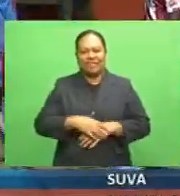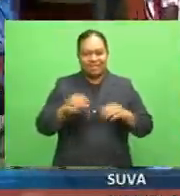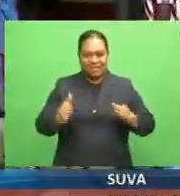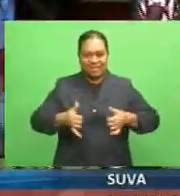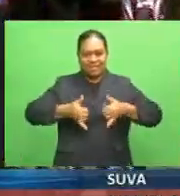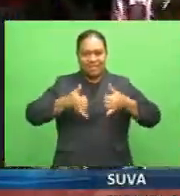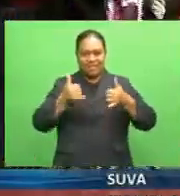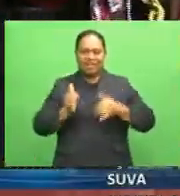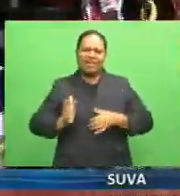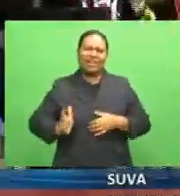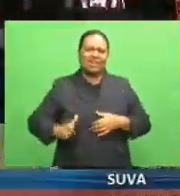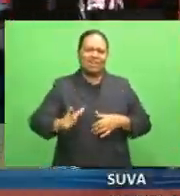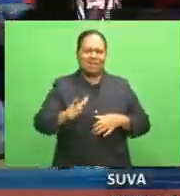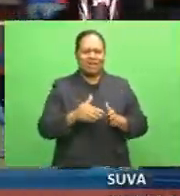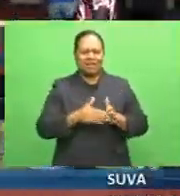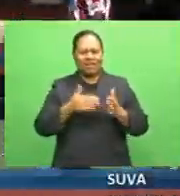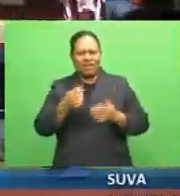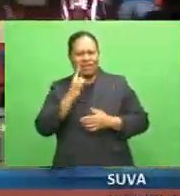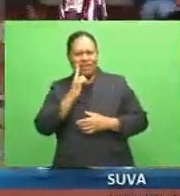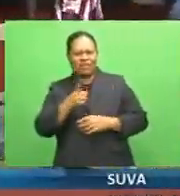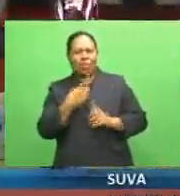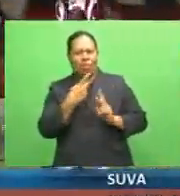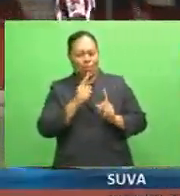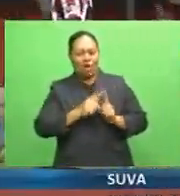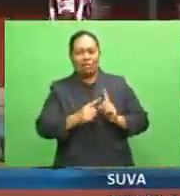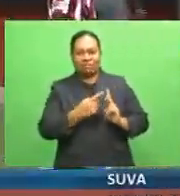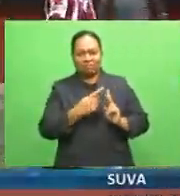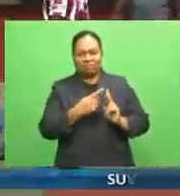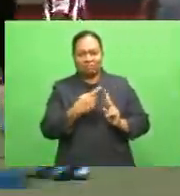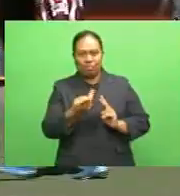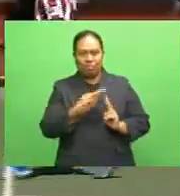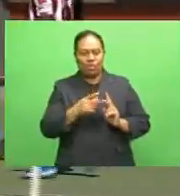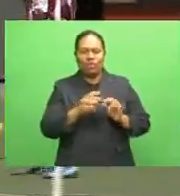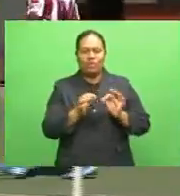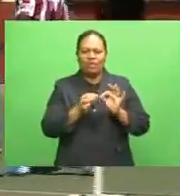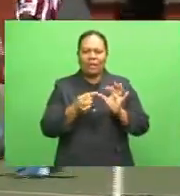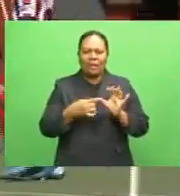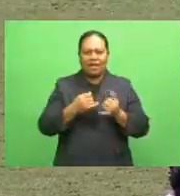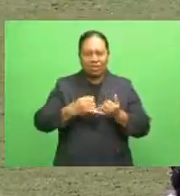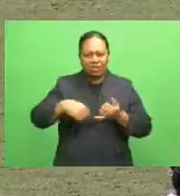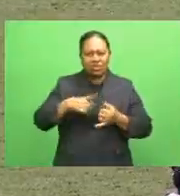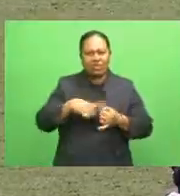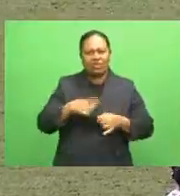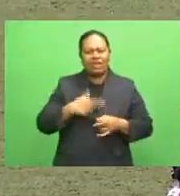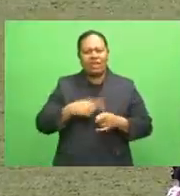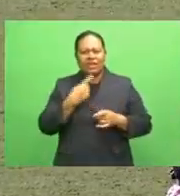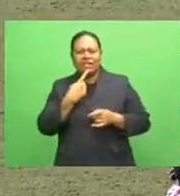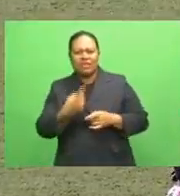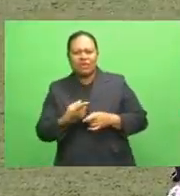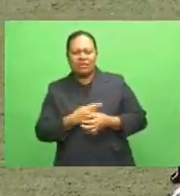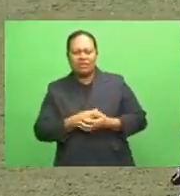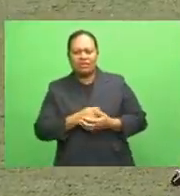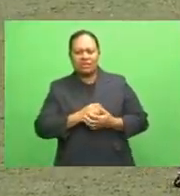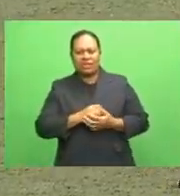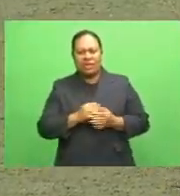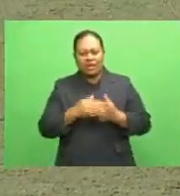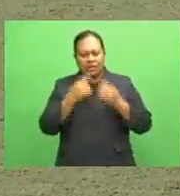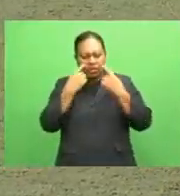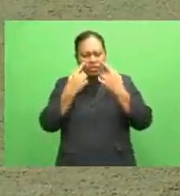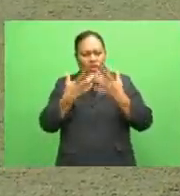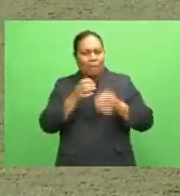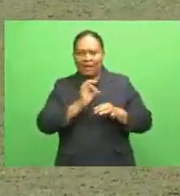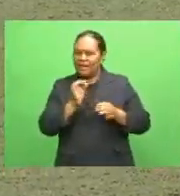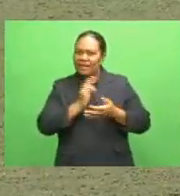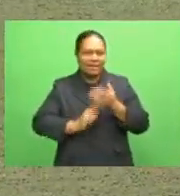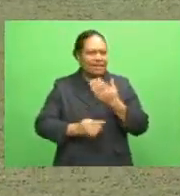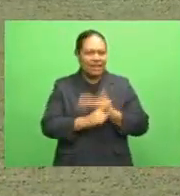champion knew what was at stake after their 1-1 draw with Suva and Ba. Getting the win was crucial for the Bambasing Alliance, but things did not go their